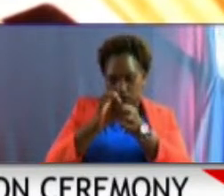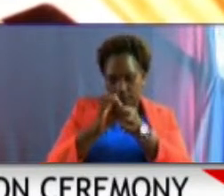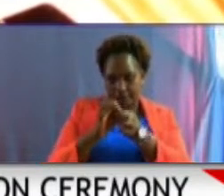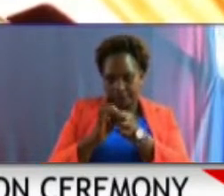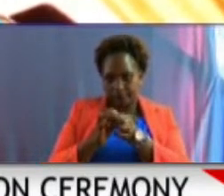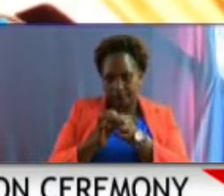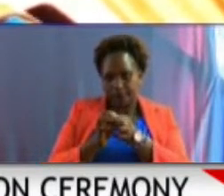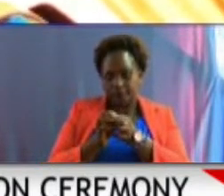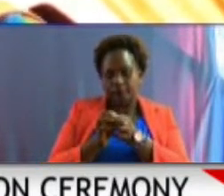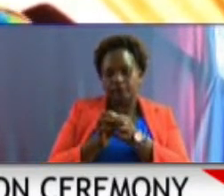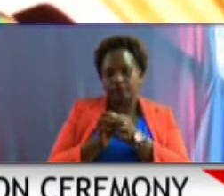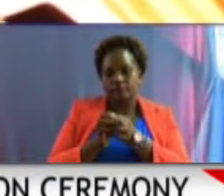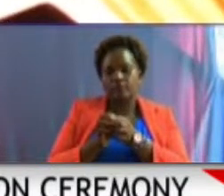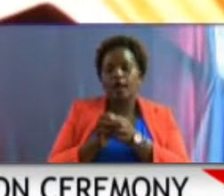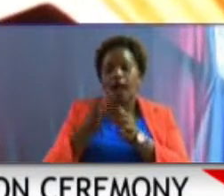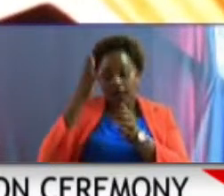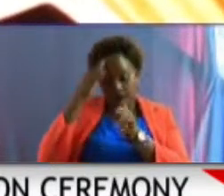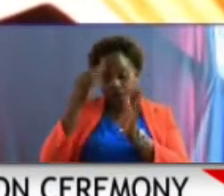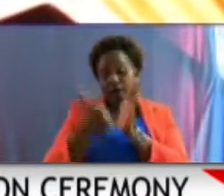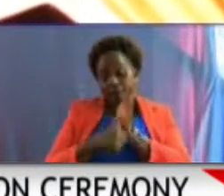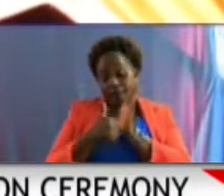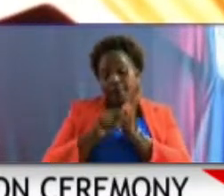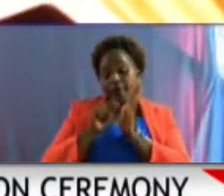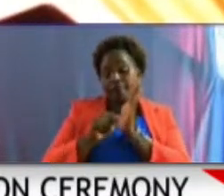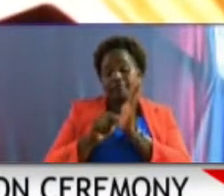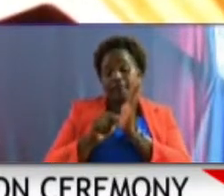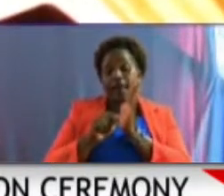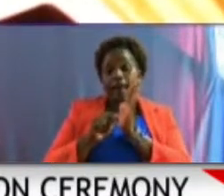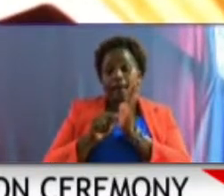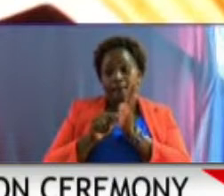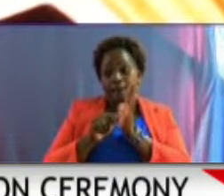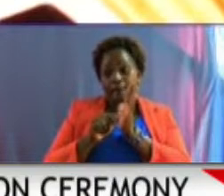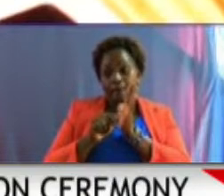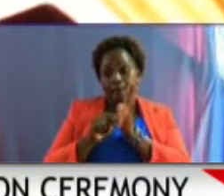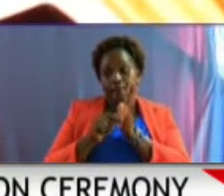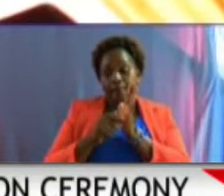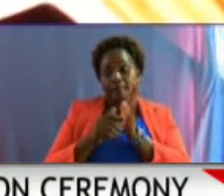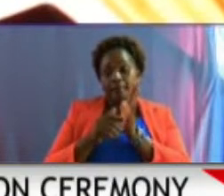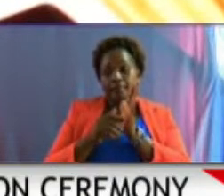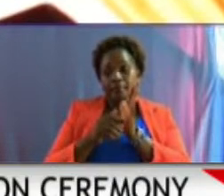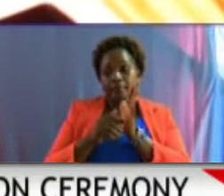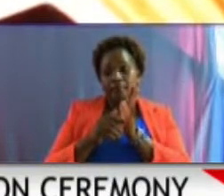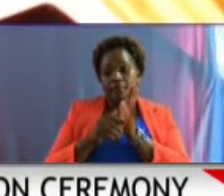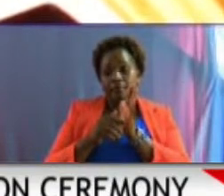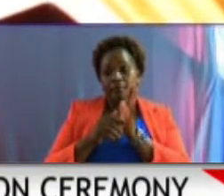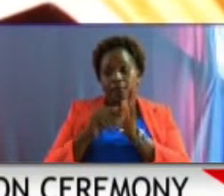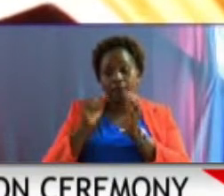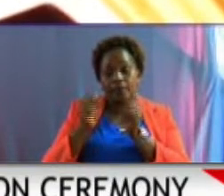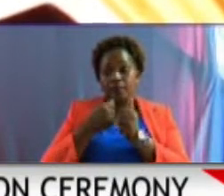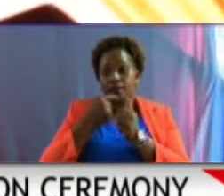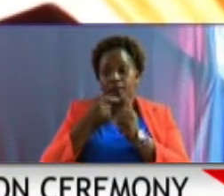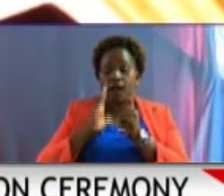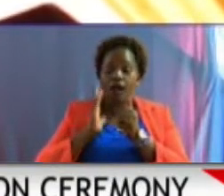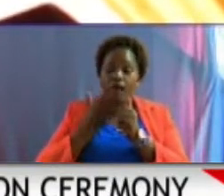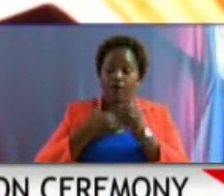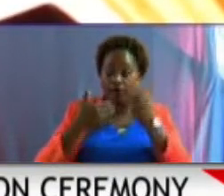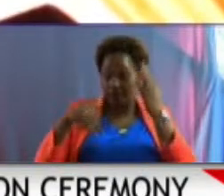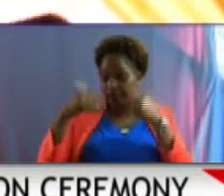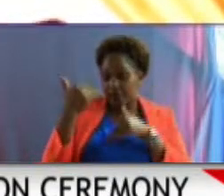I know there is a problem around this. It's common knowledge. It turns out that our